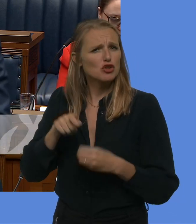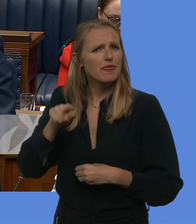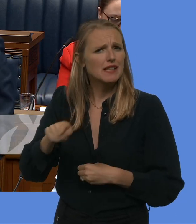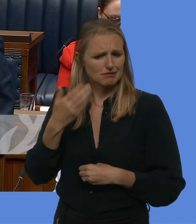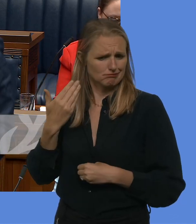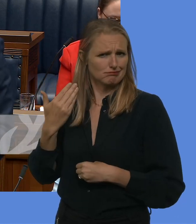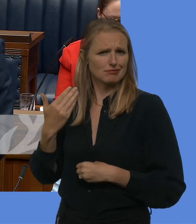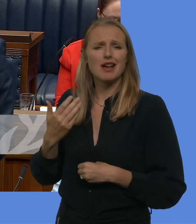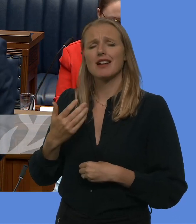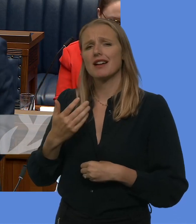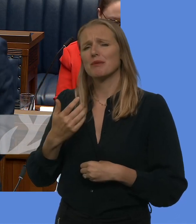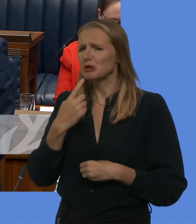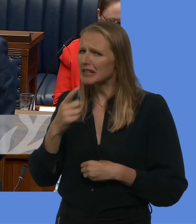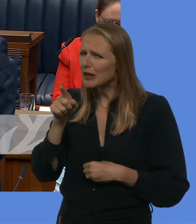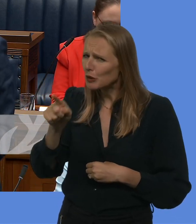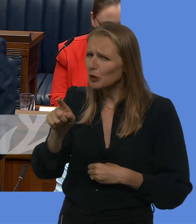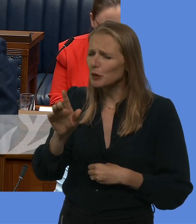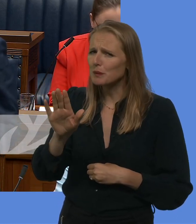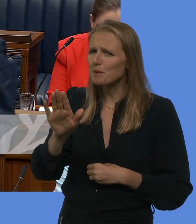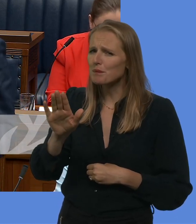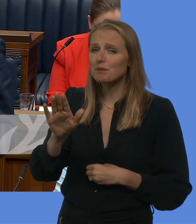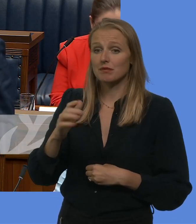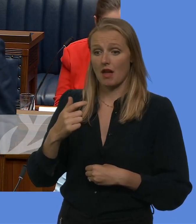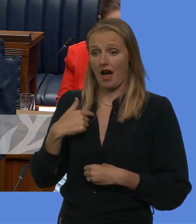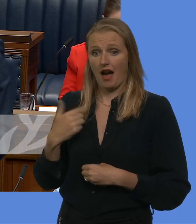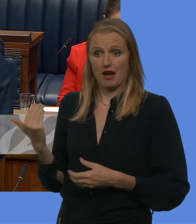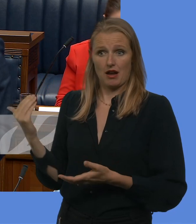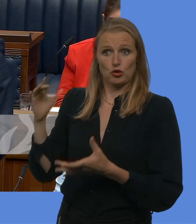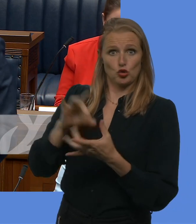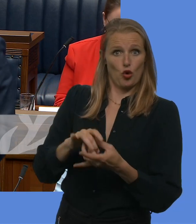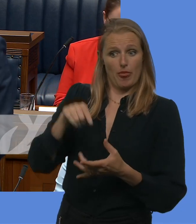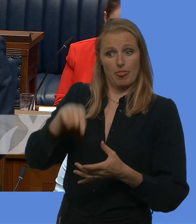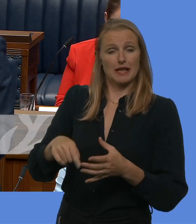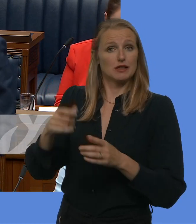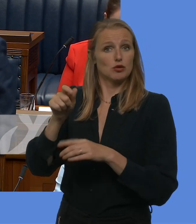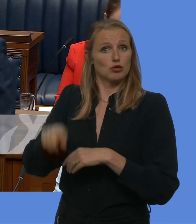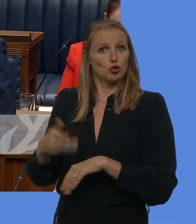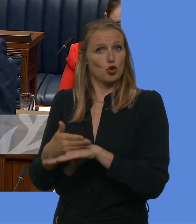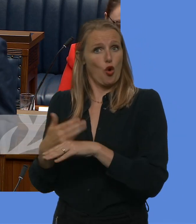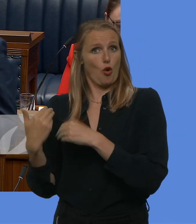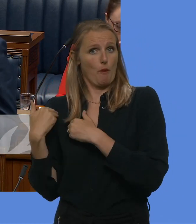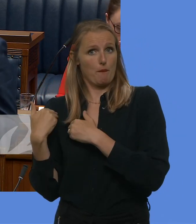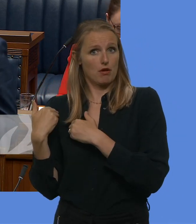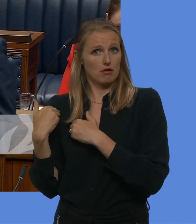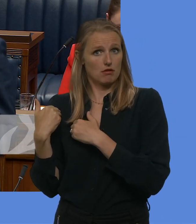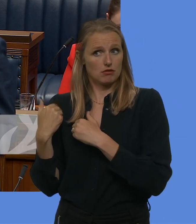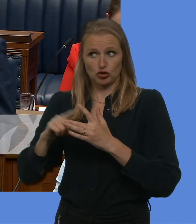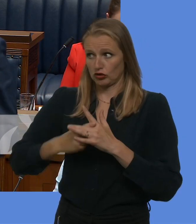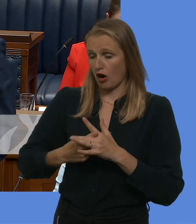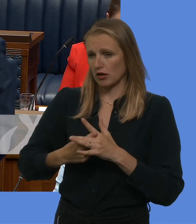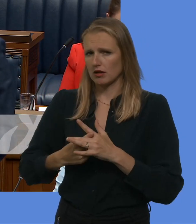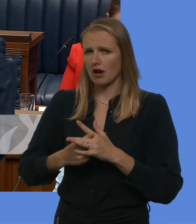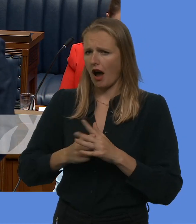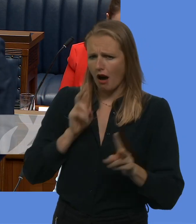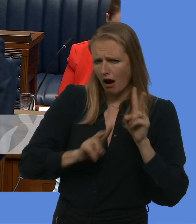but to say to the member, whenever I came into post, I recognised the work that our